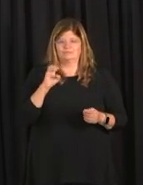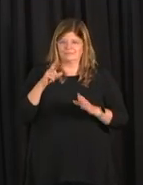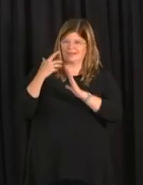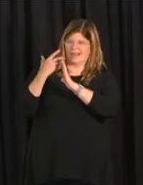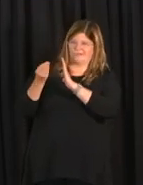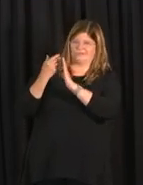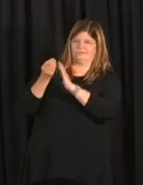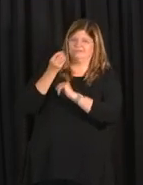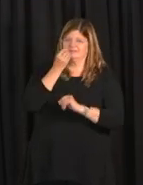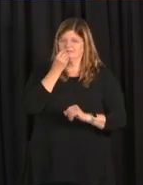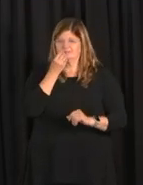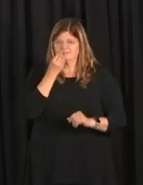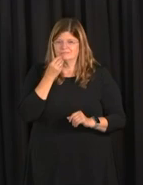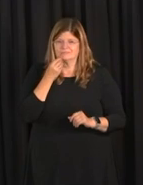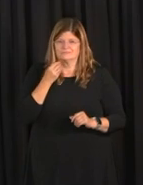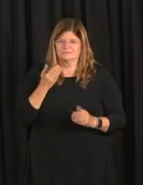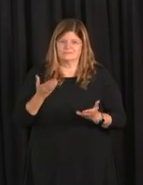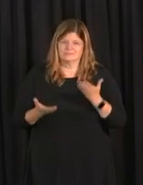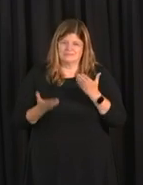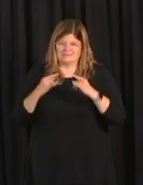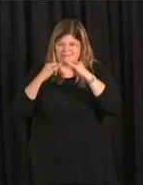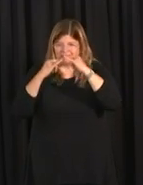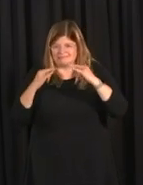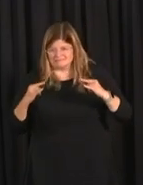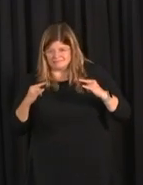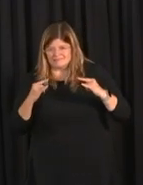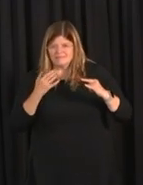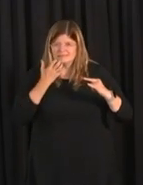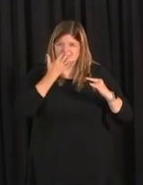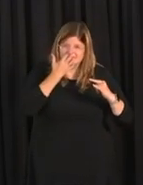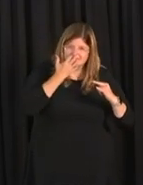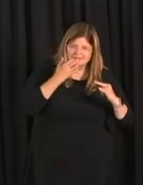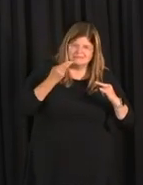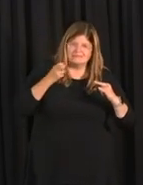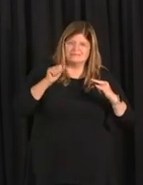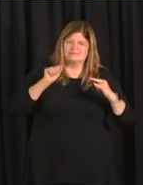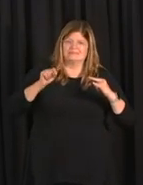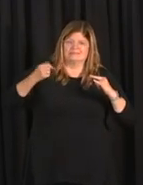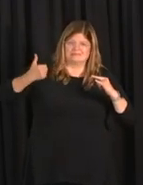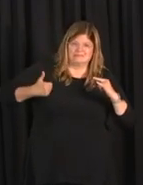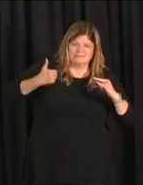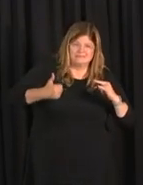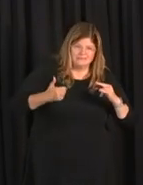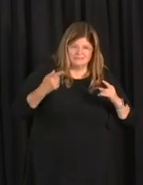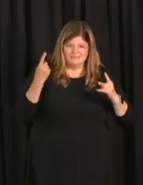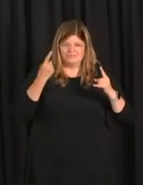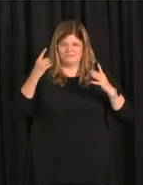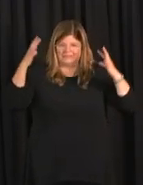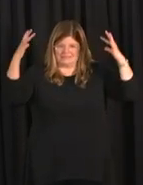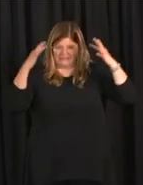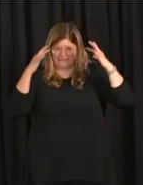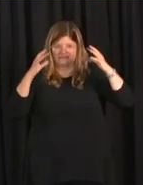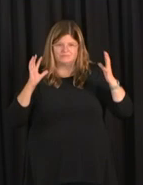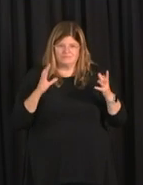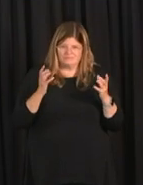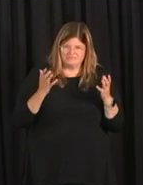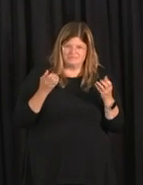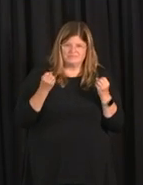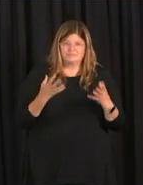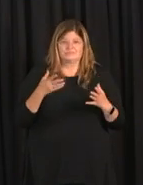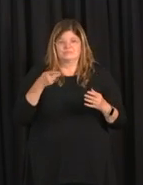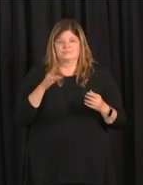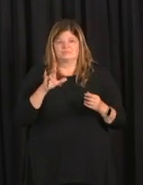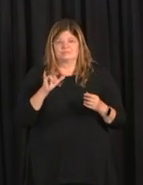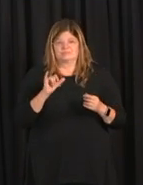outdoor dining, which will have probably tents, which will have heaters in the public space. So these streeteries are all in the public space.